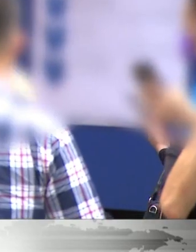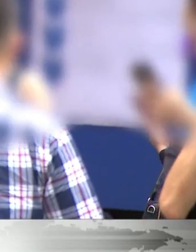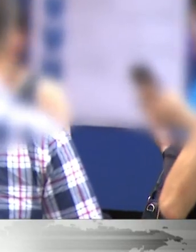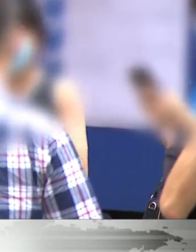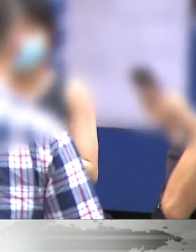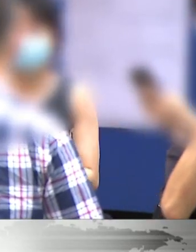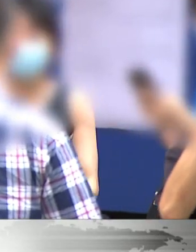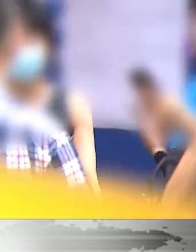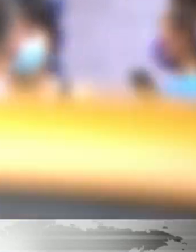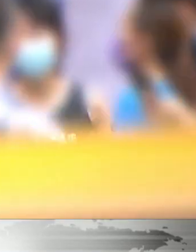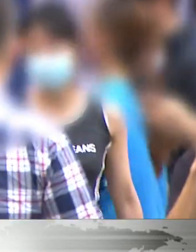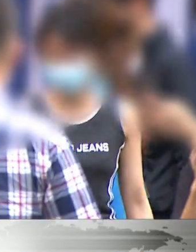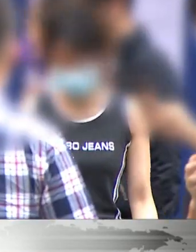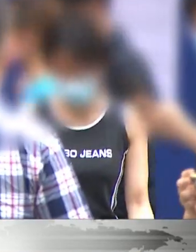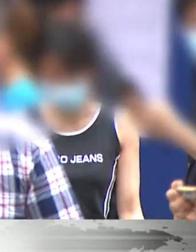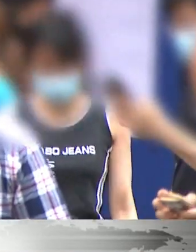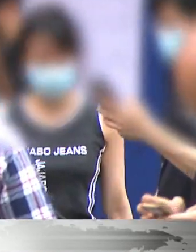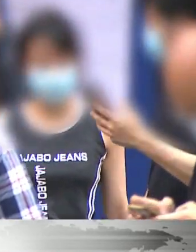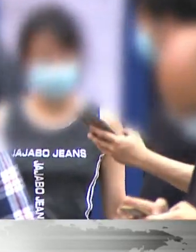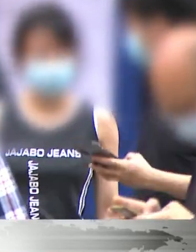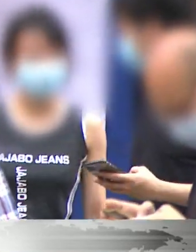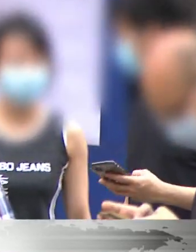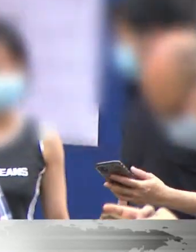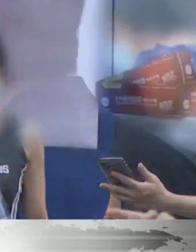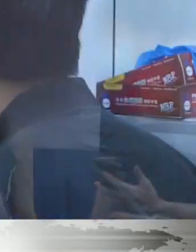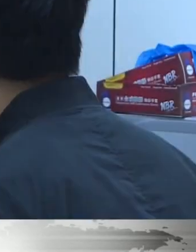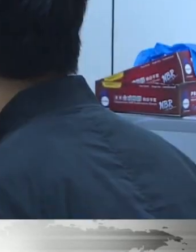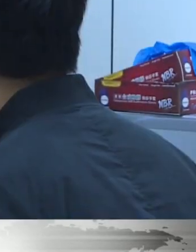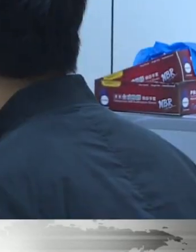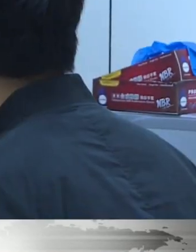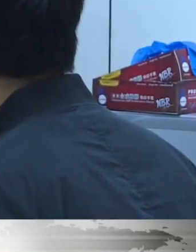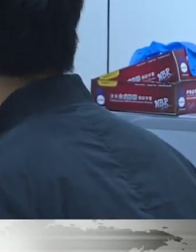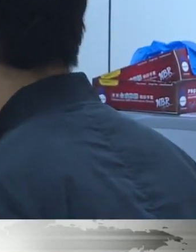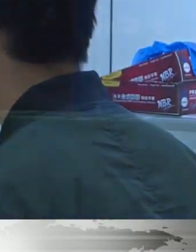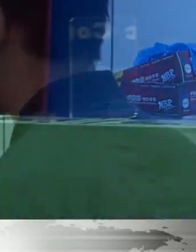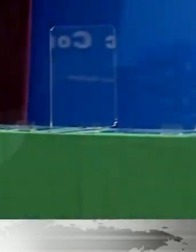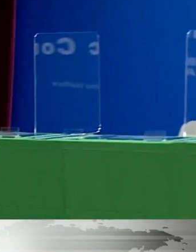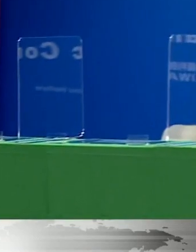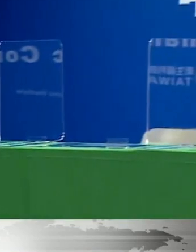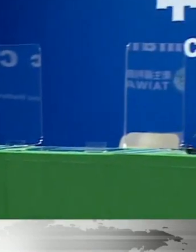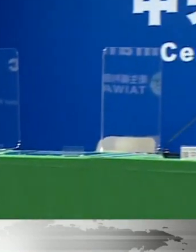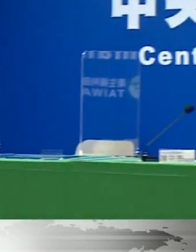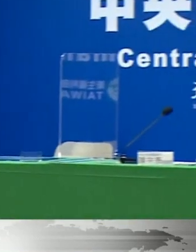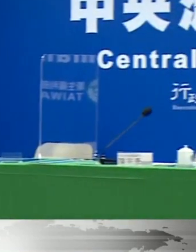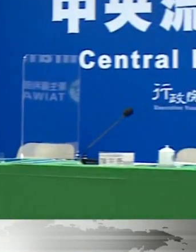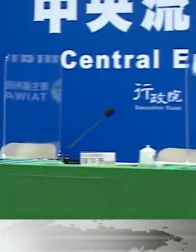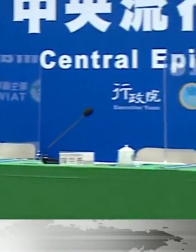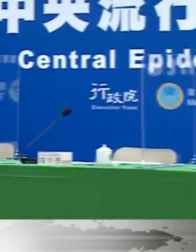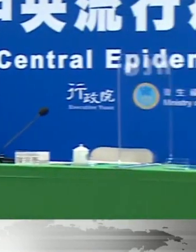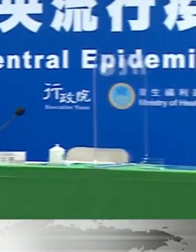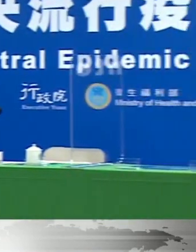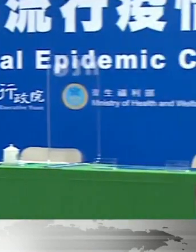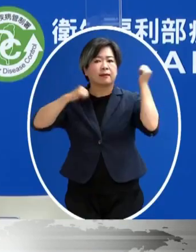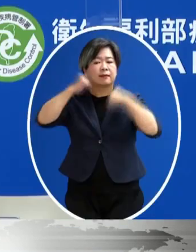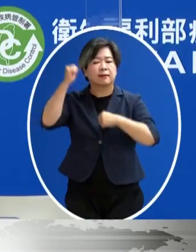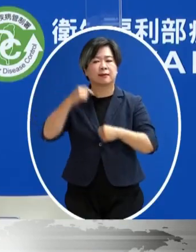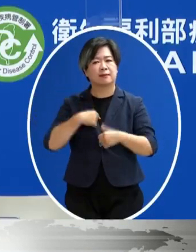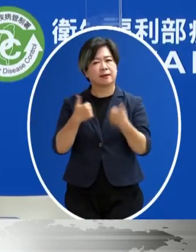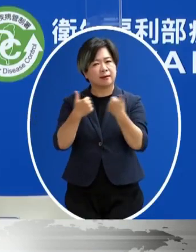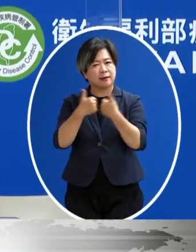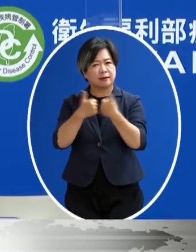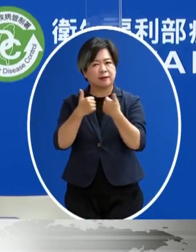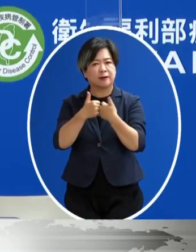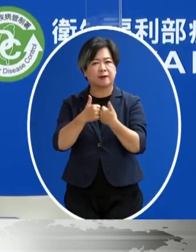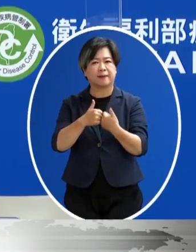need to complete 7 days of self-health management. But amid the soaring demand for hospital beds, the CECC has adjusted the rules.